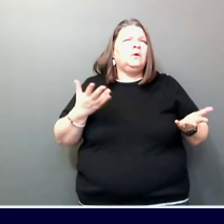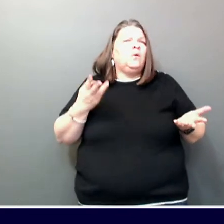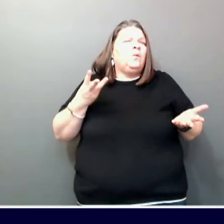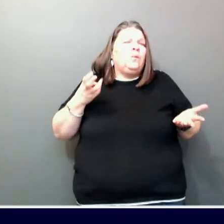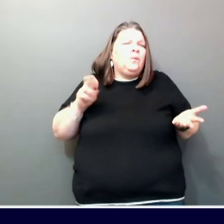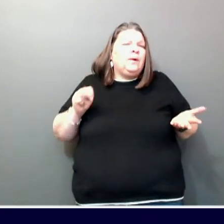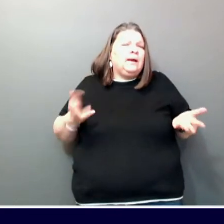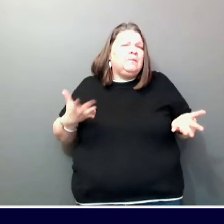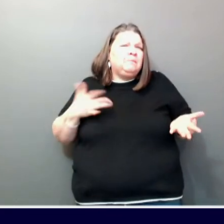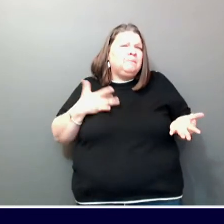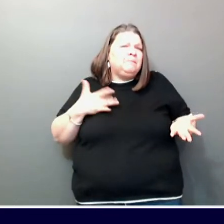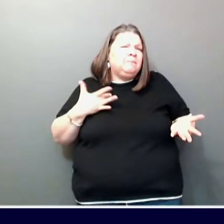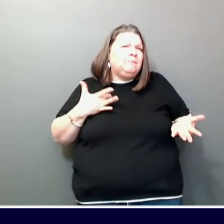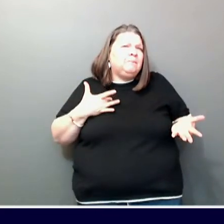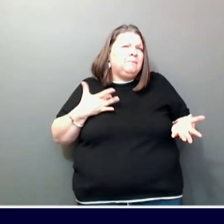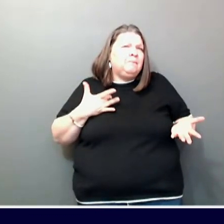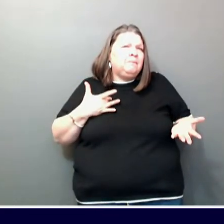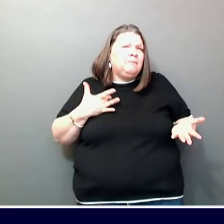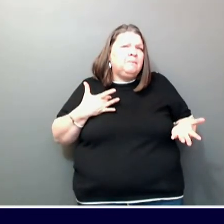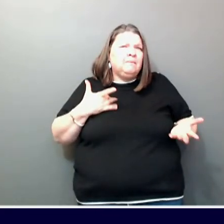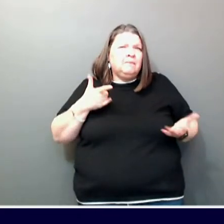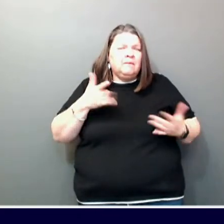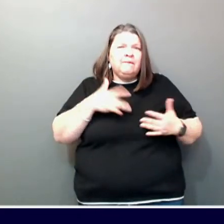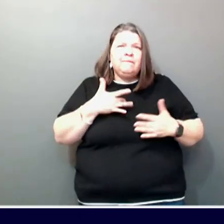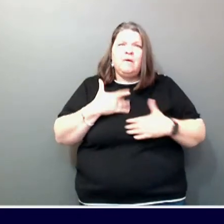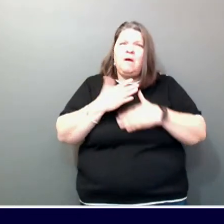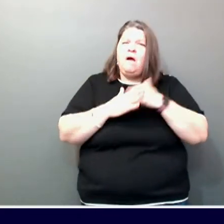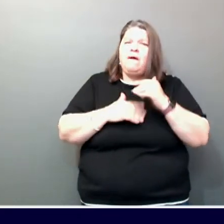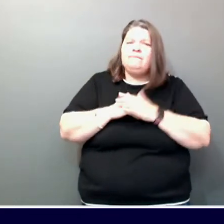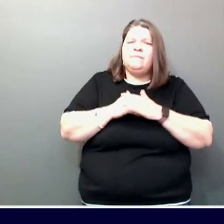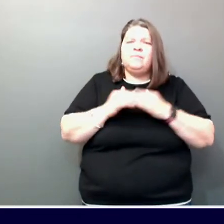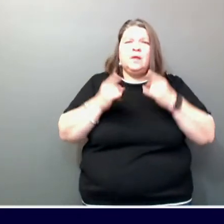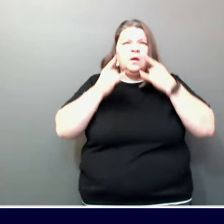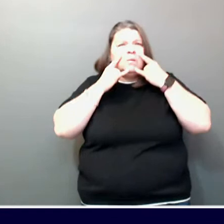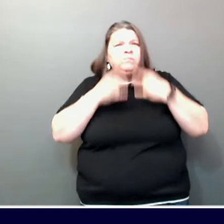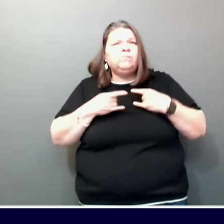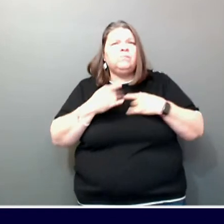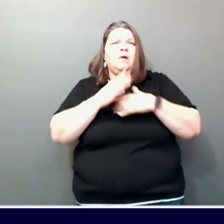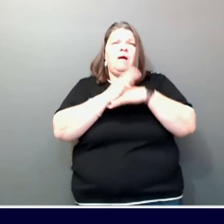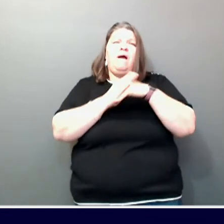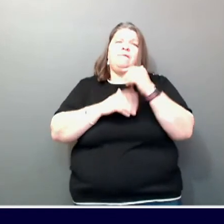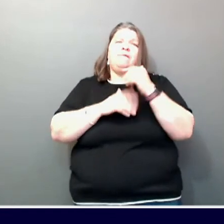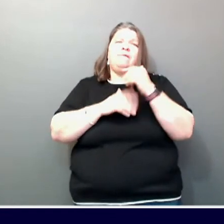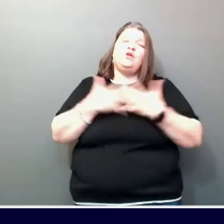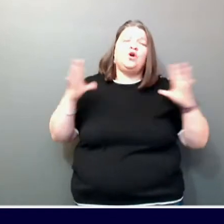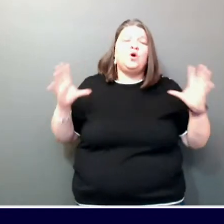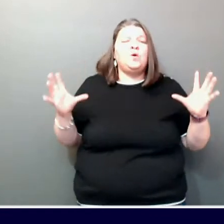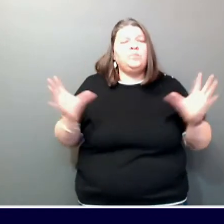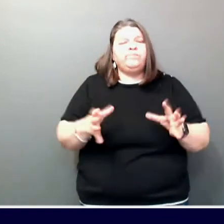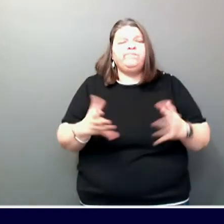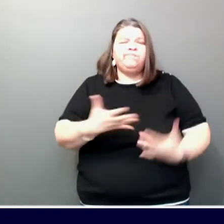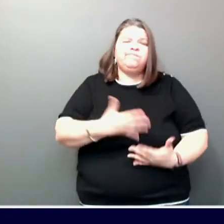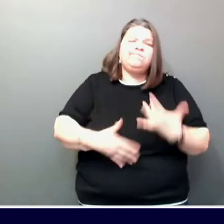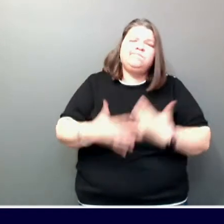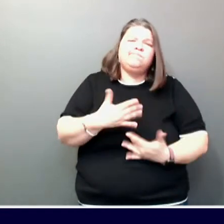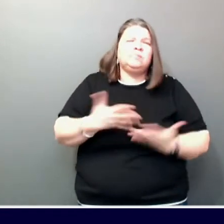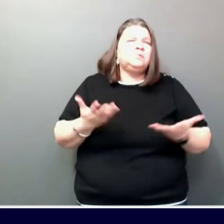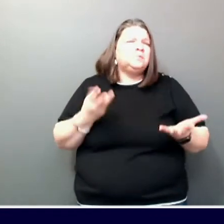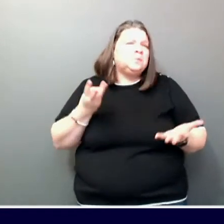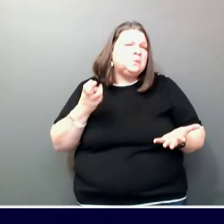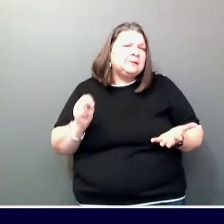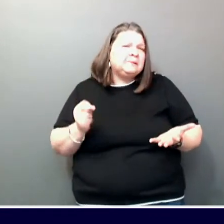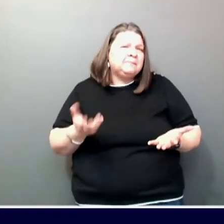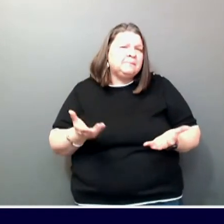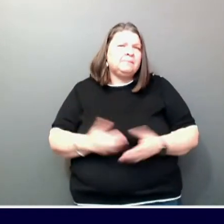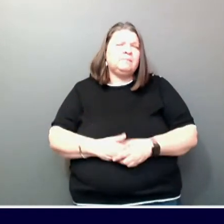valleys with COVID, it's obviously hard to tell when it's going to happen again. So